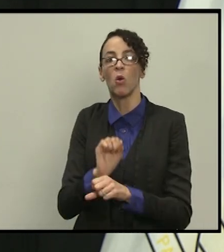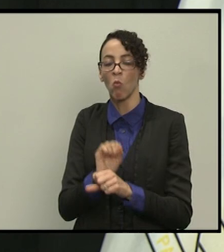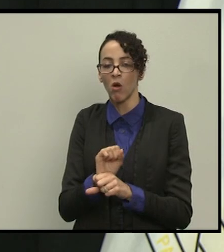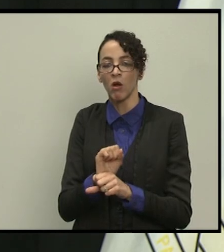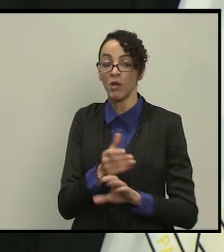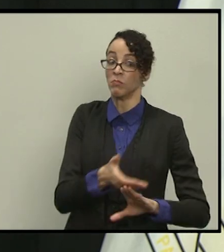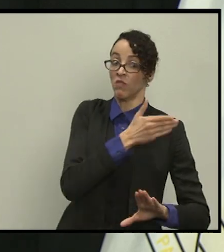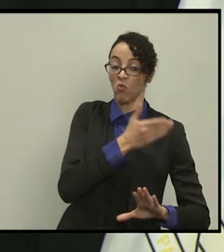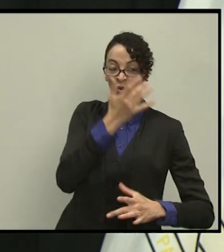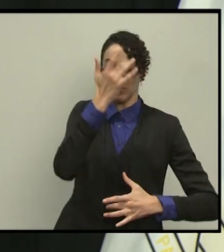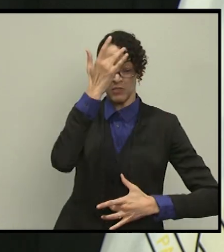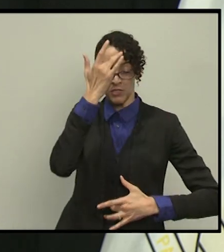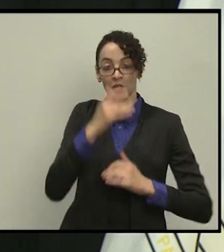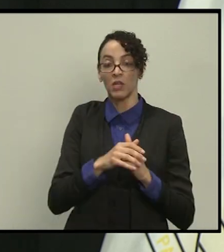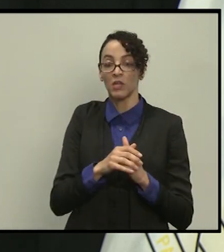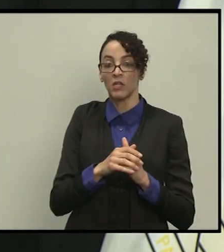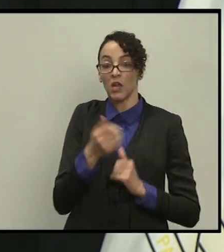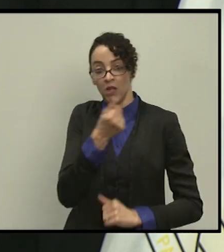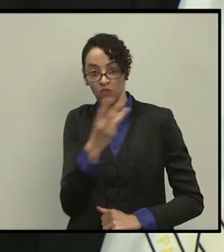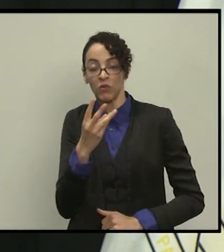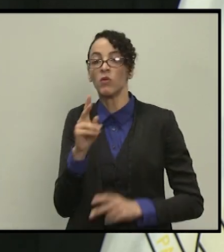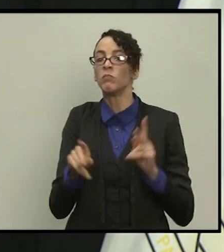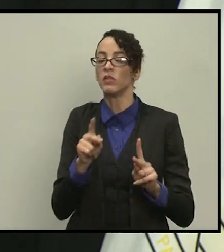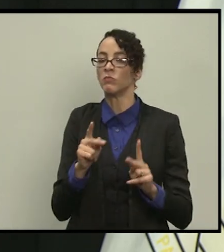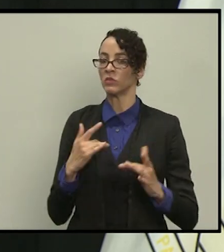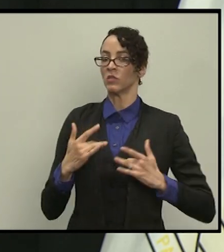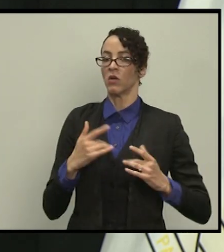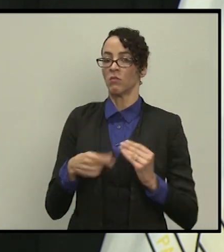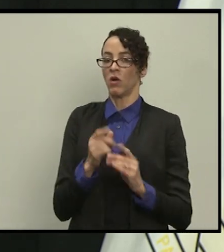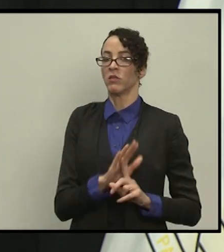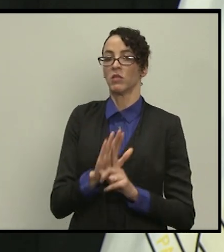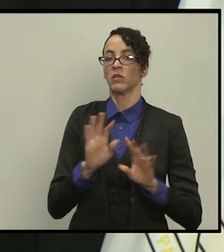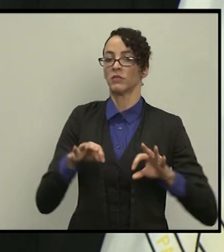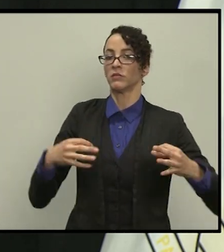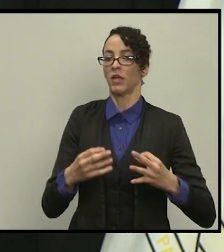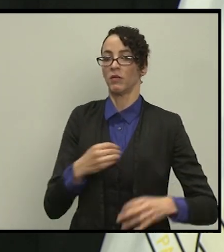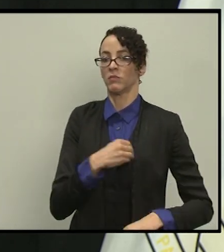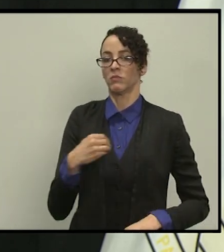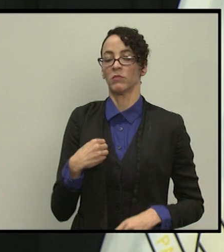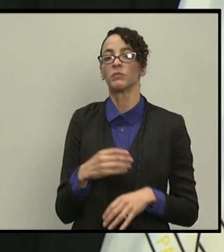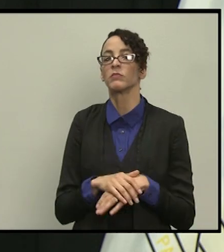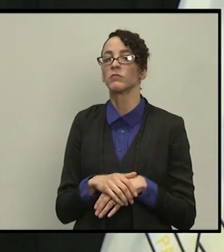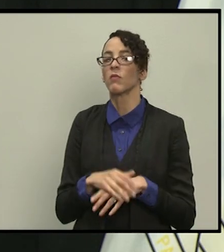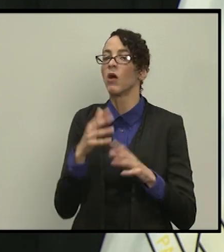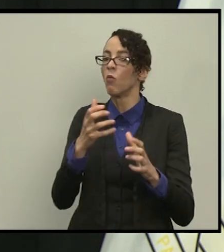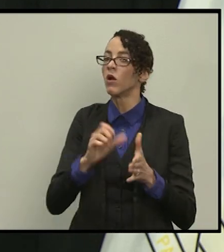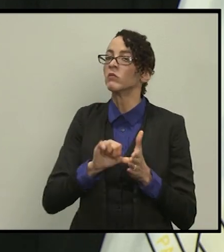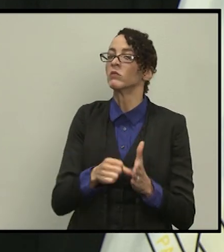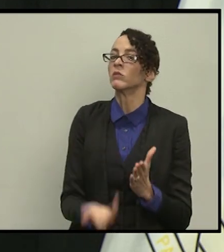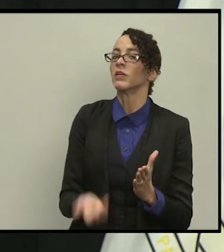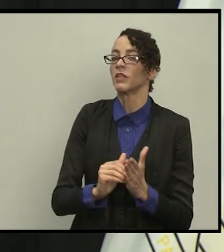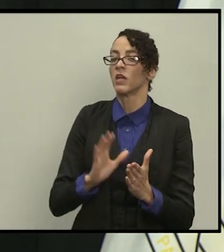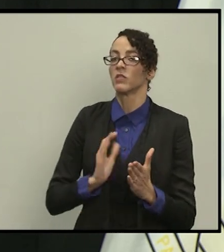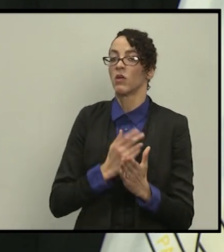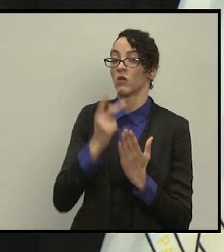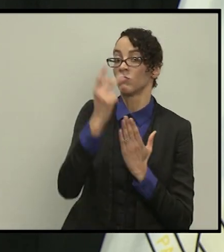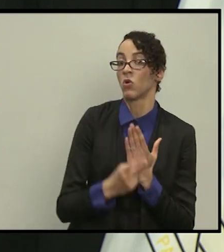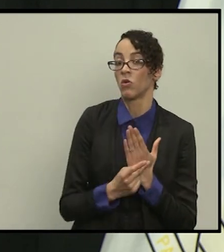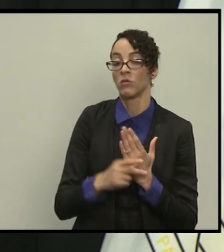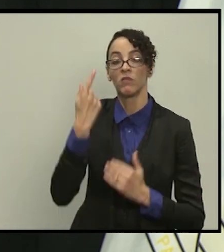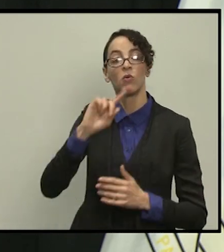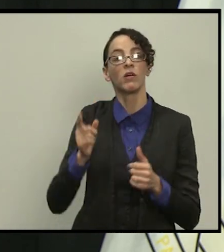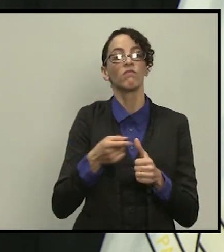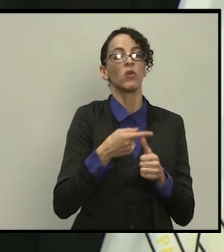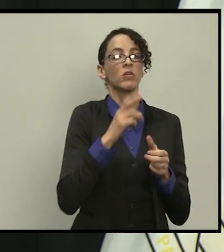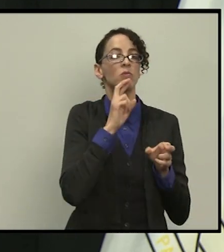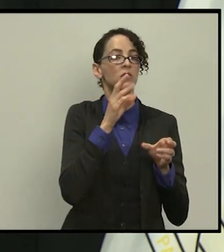members. I want to make it clear that the program we have for first responders includes our Muni drivers and